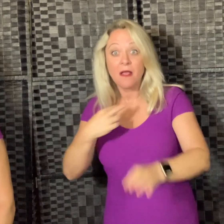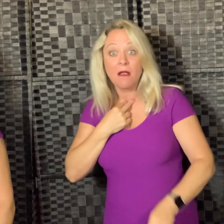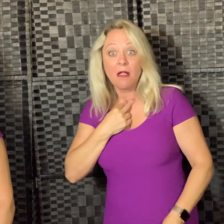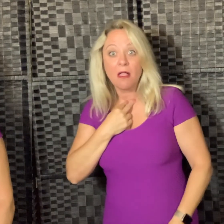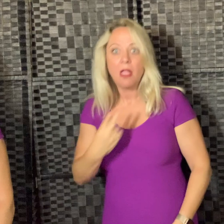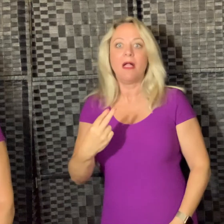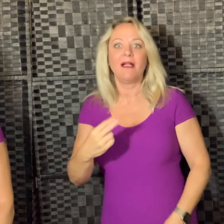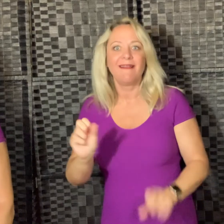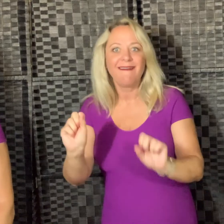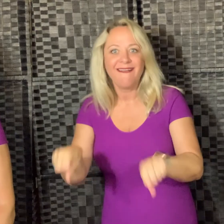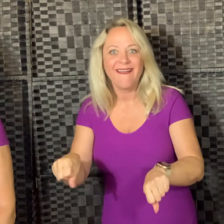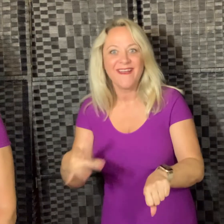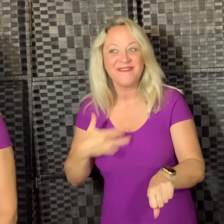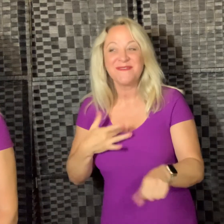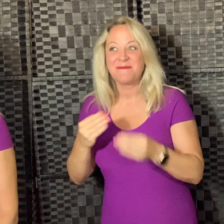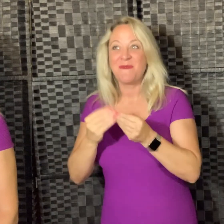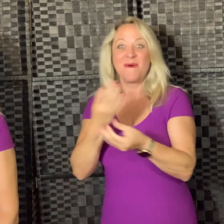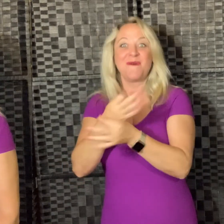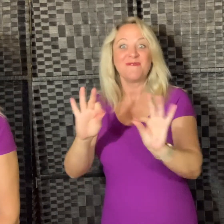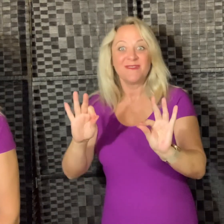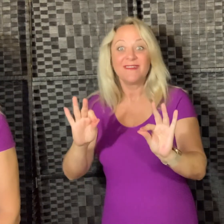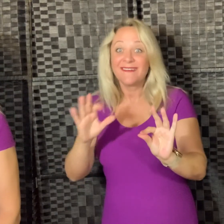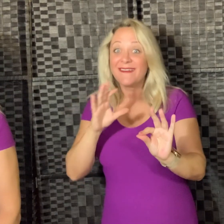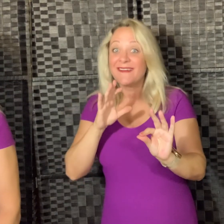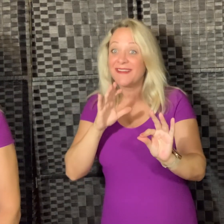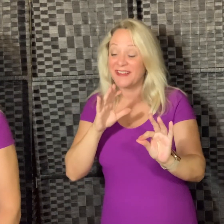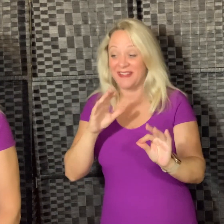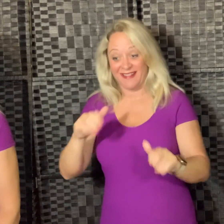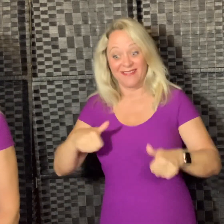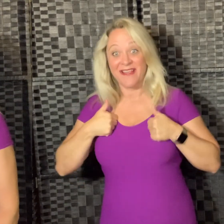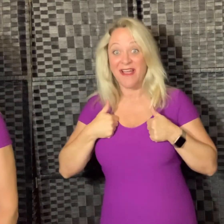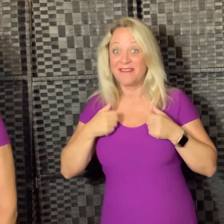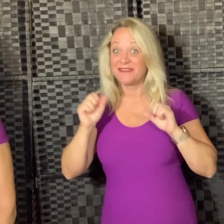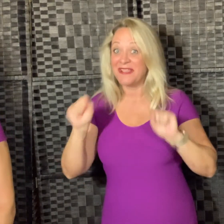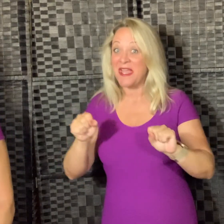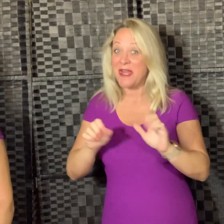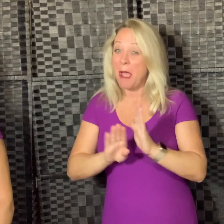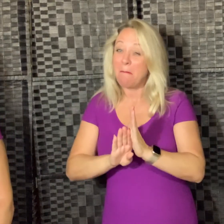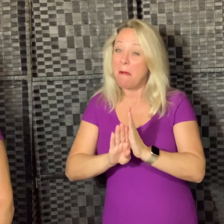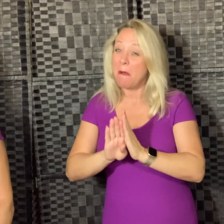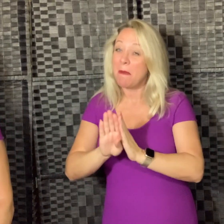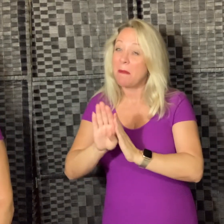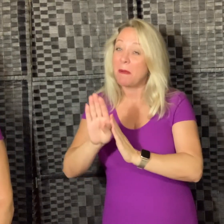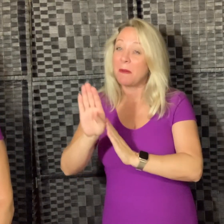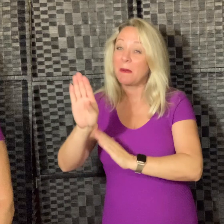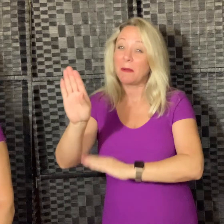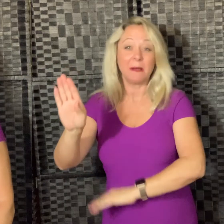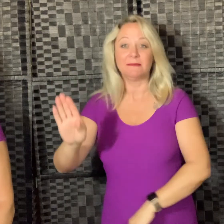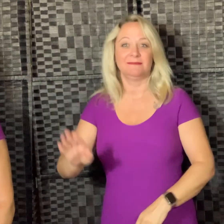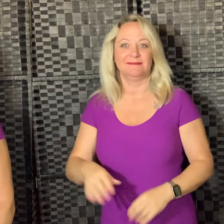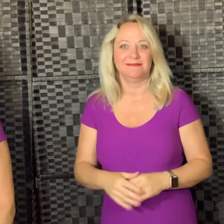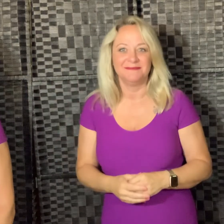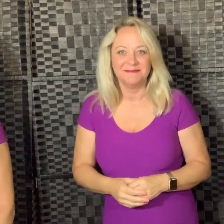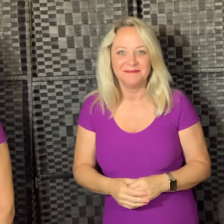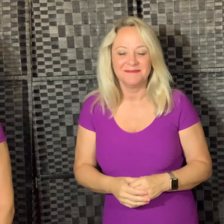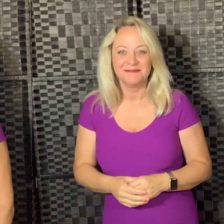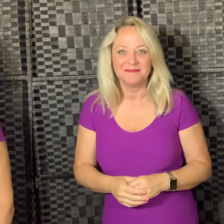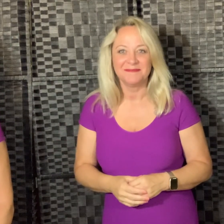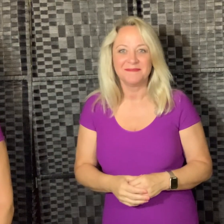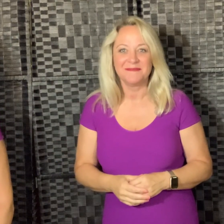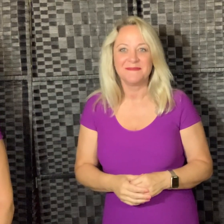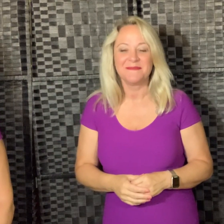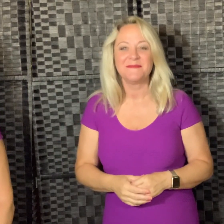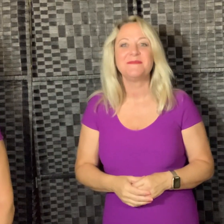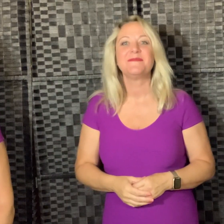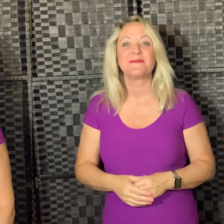language, they can start to get a sense of unstuckness, of freedom, and their life moving in a straighter direction